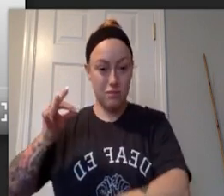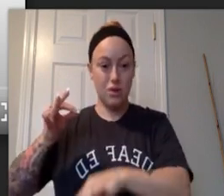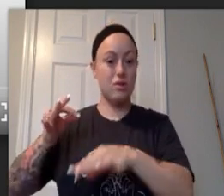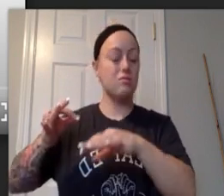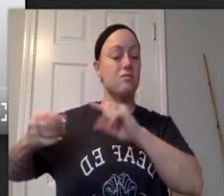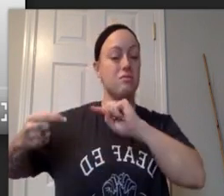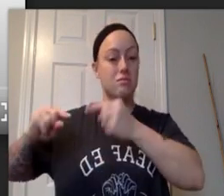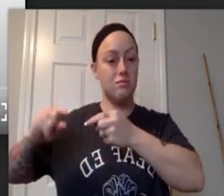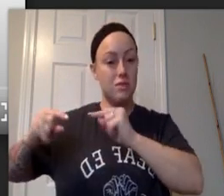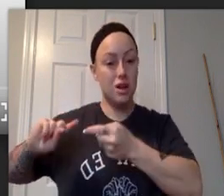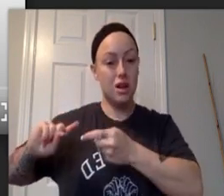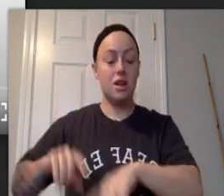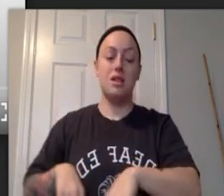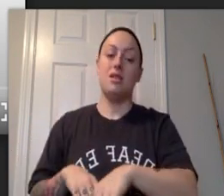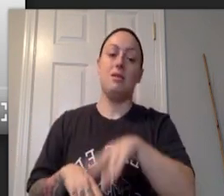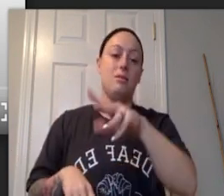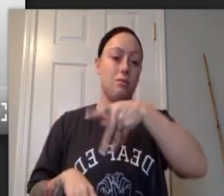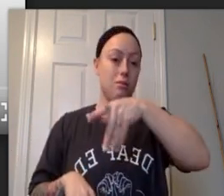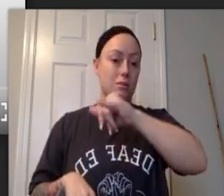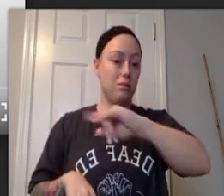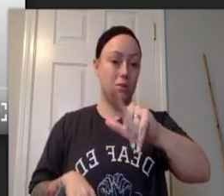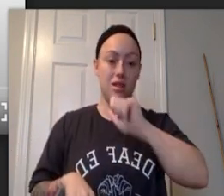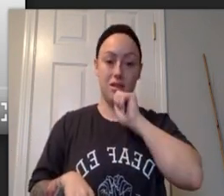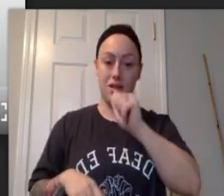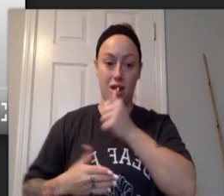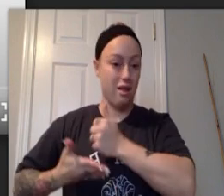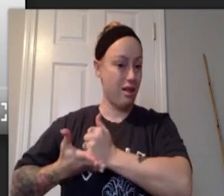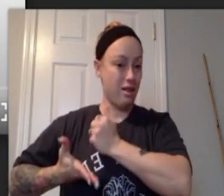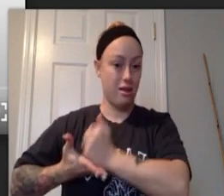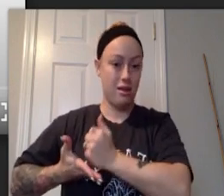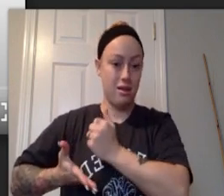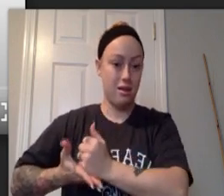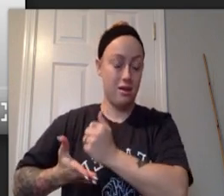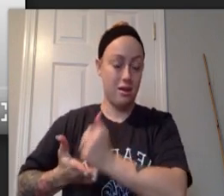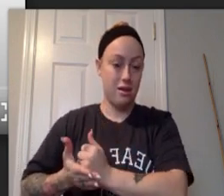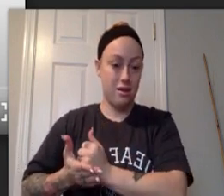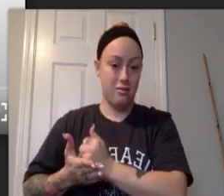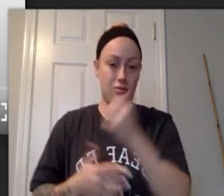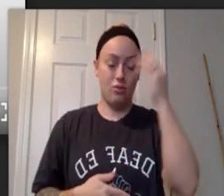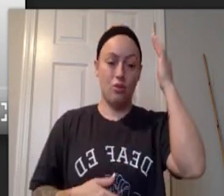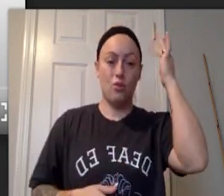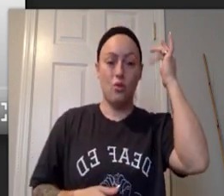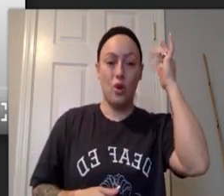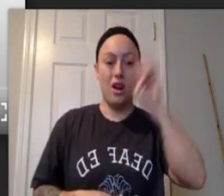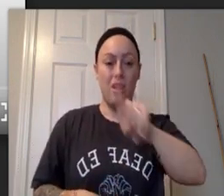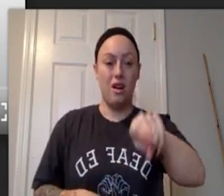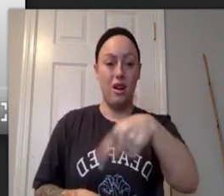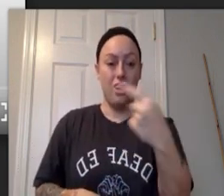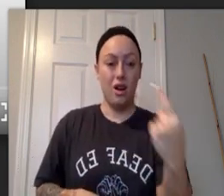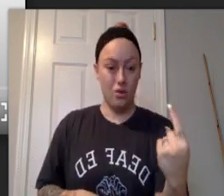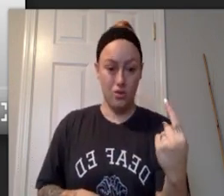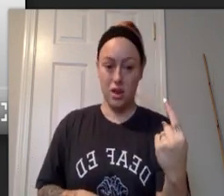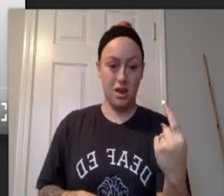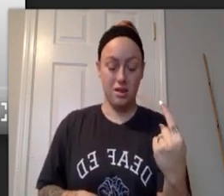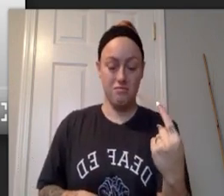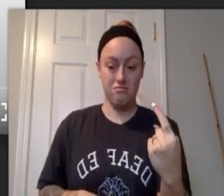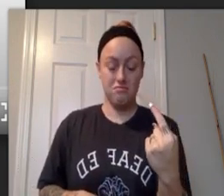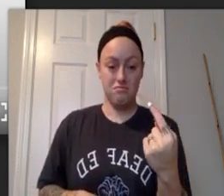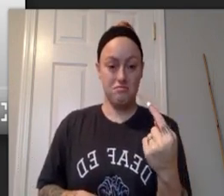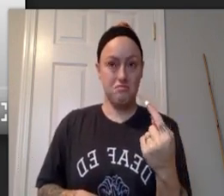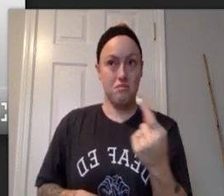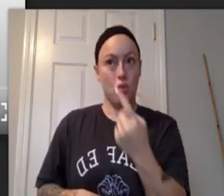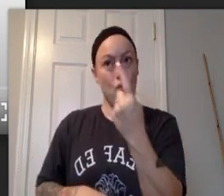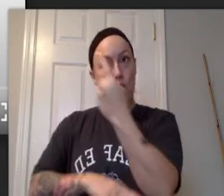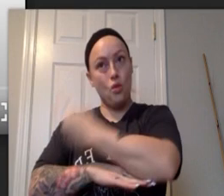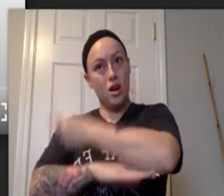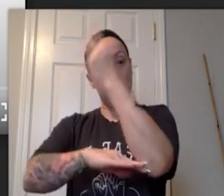doctors, and this is changing rapidly, would usually historically give you about 2 weeks of an opioid and tell you